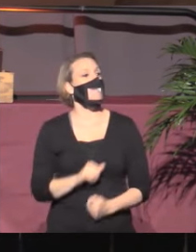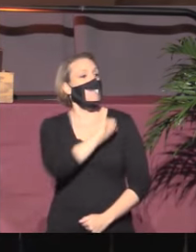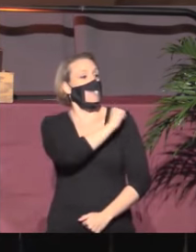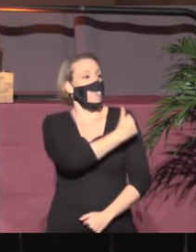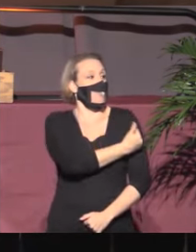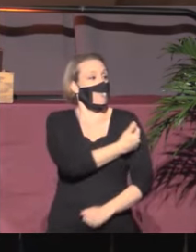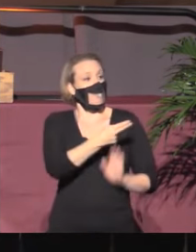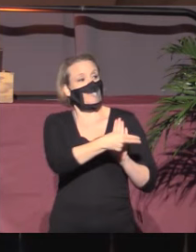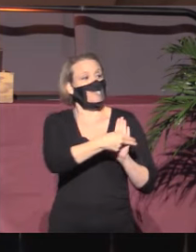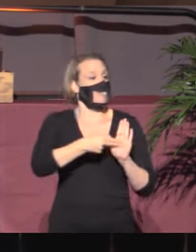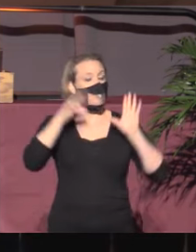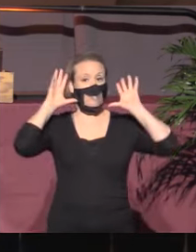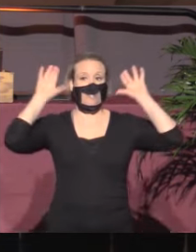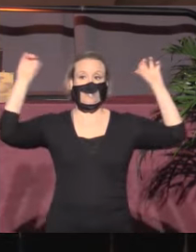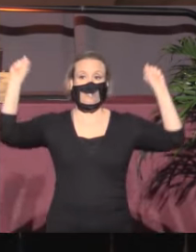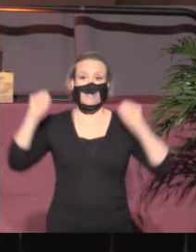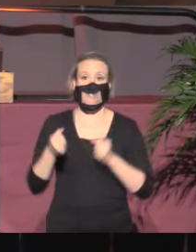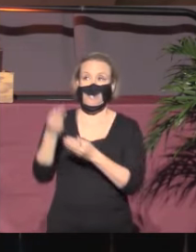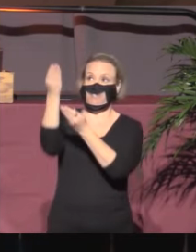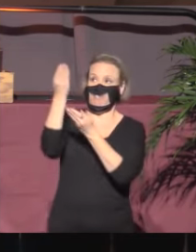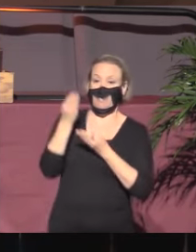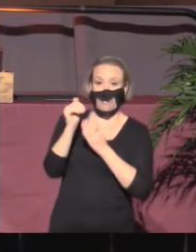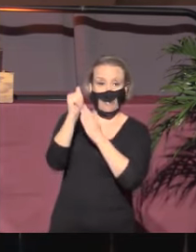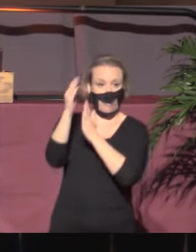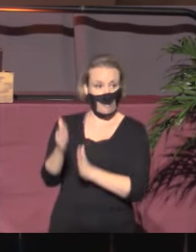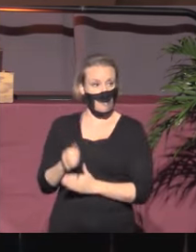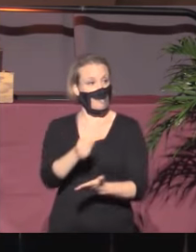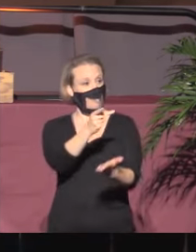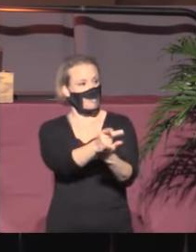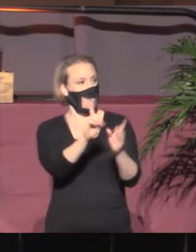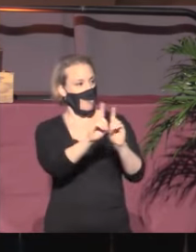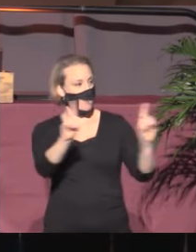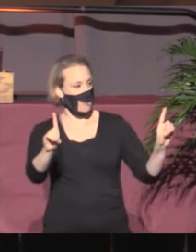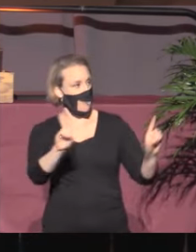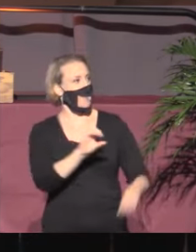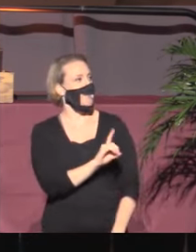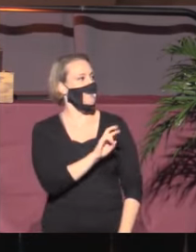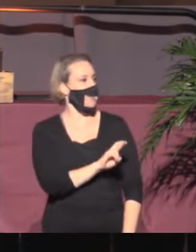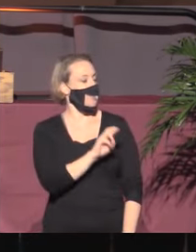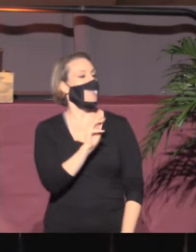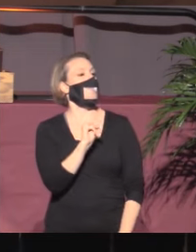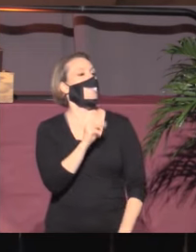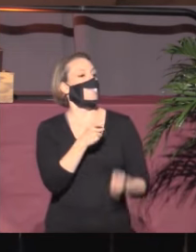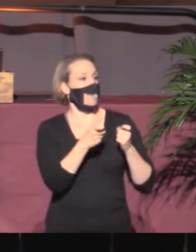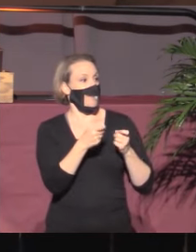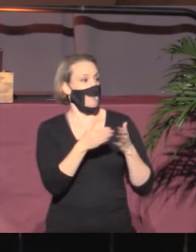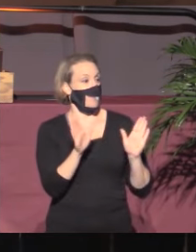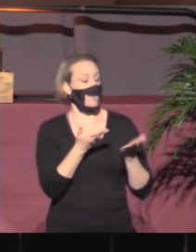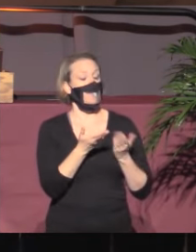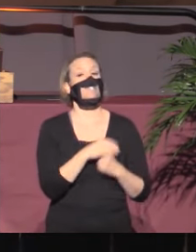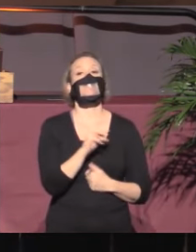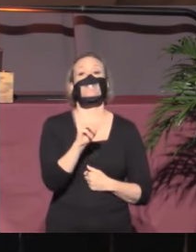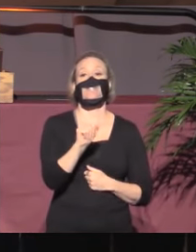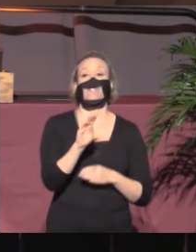in me as president by the trustees, I confer upon you the degree of Doctor of Management and Public Service, Master of